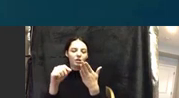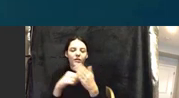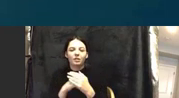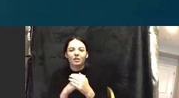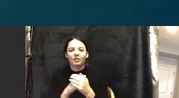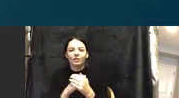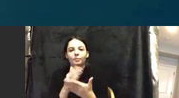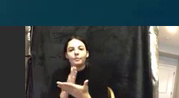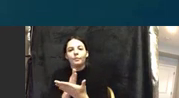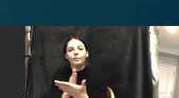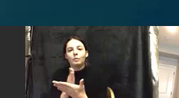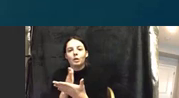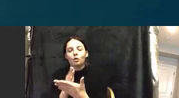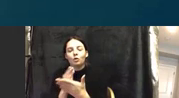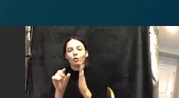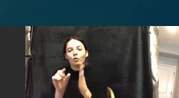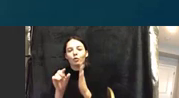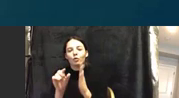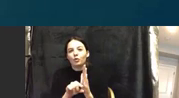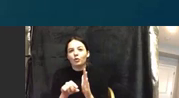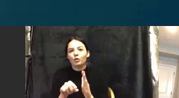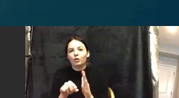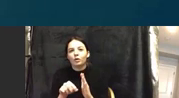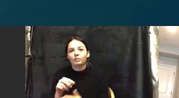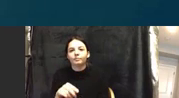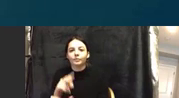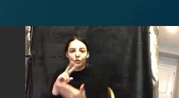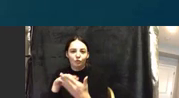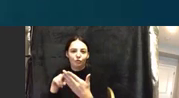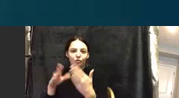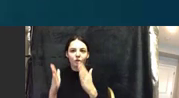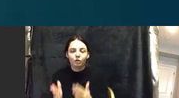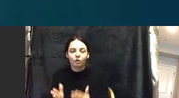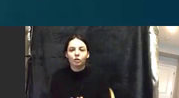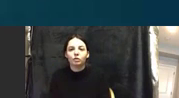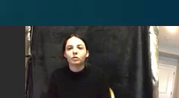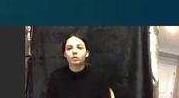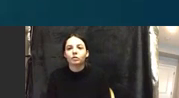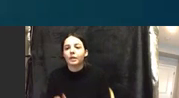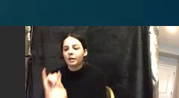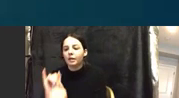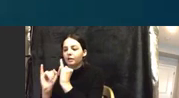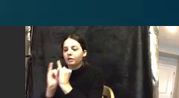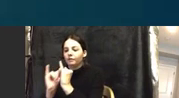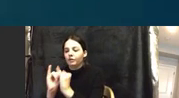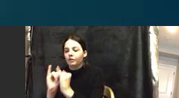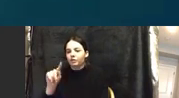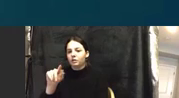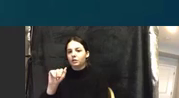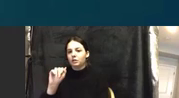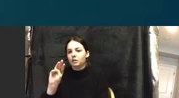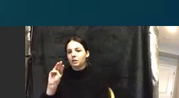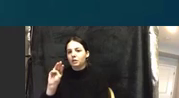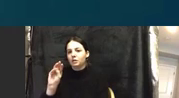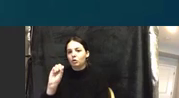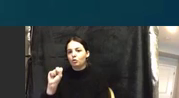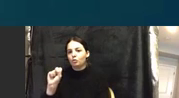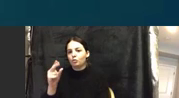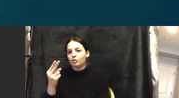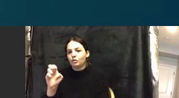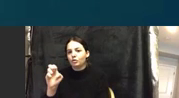similar fashion. I did my research. I interviewed her life partner, Tam O'Shaughnessy. I called her up. We talked for a few